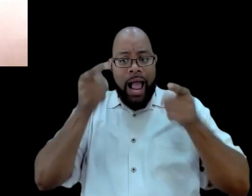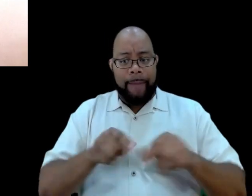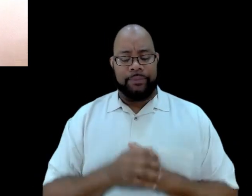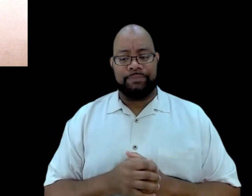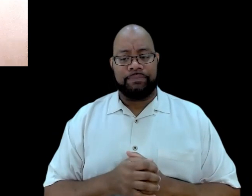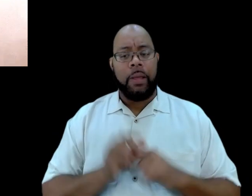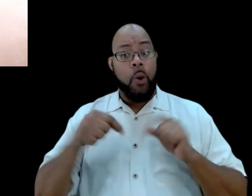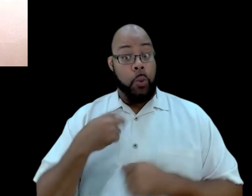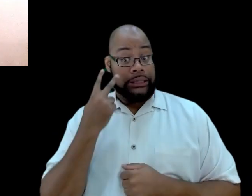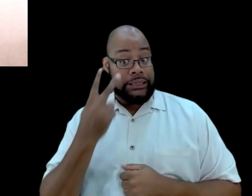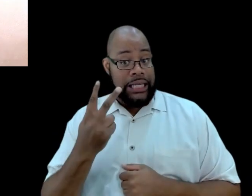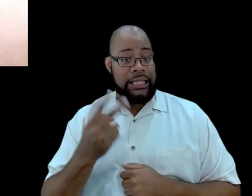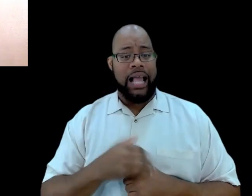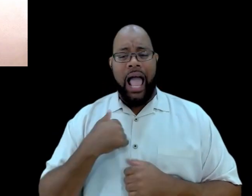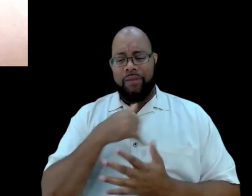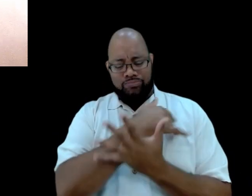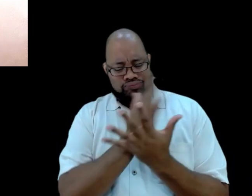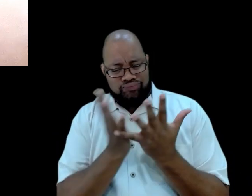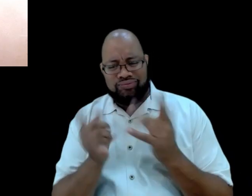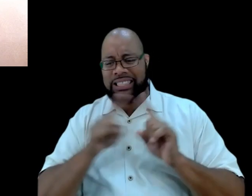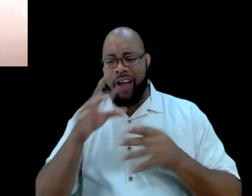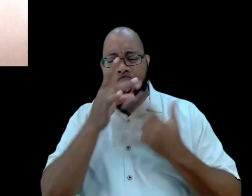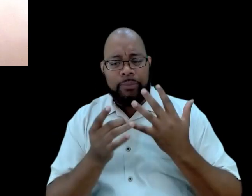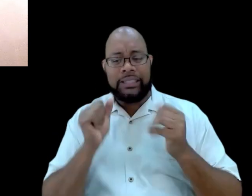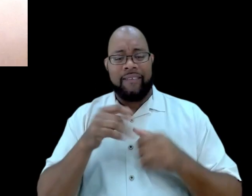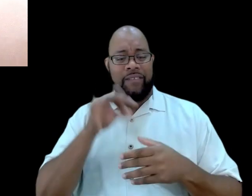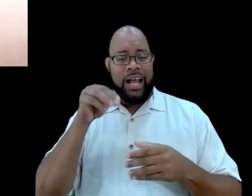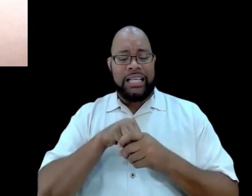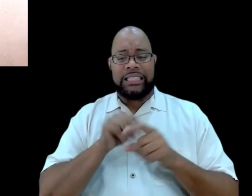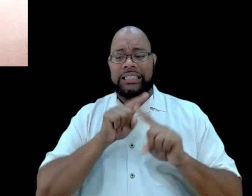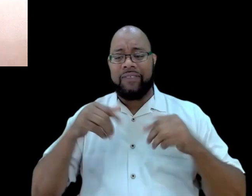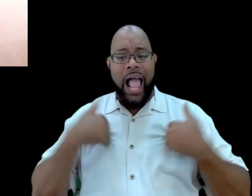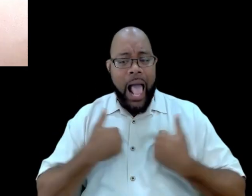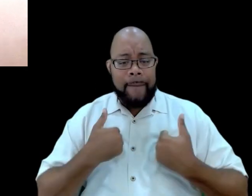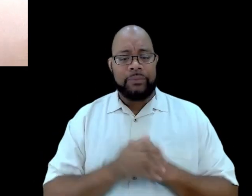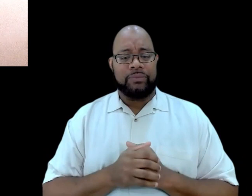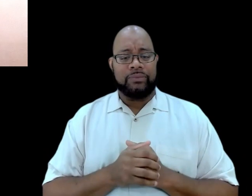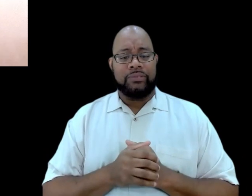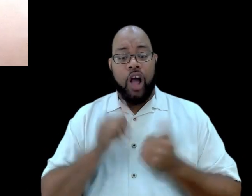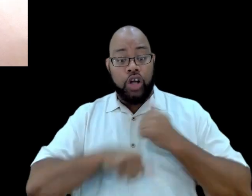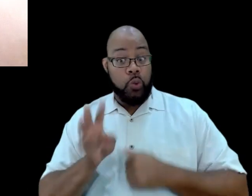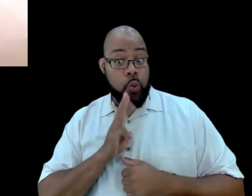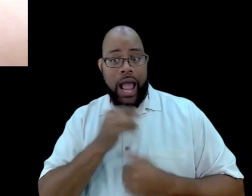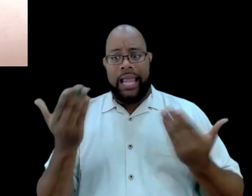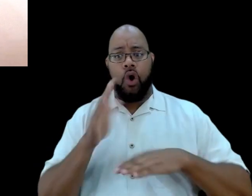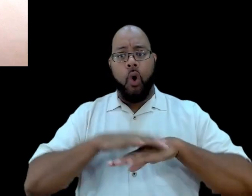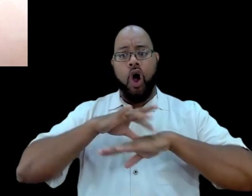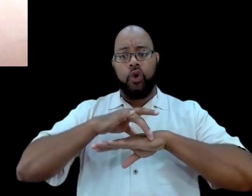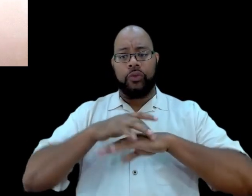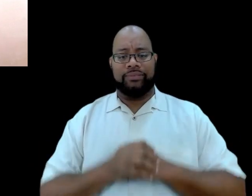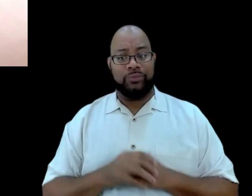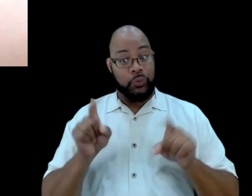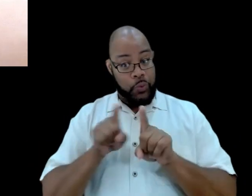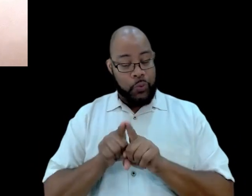evolution took place. But as we'll see, there are a rainbow of options you can find inside various critters, both under the sea and